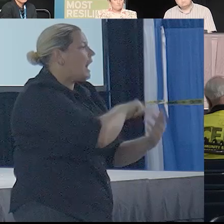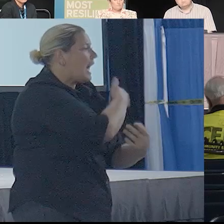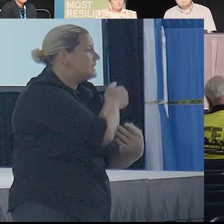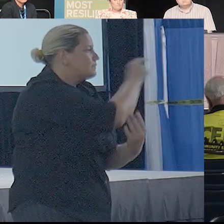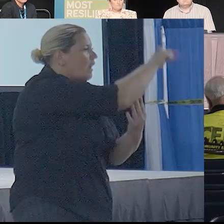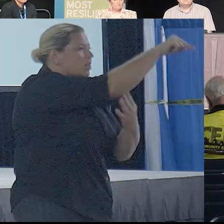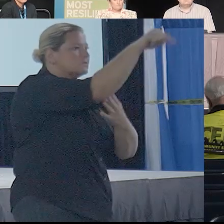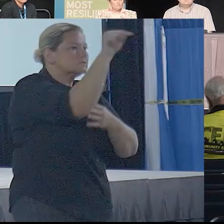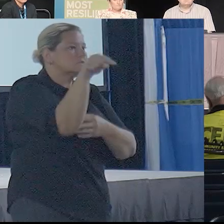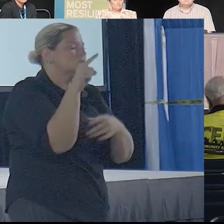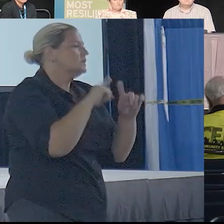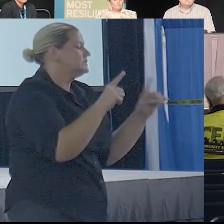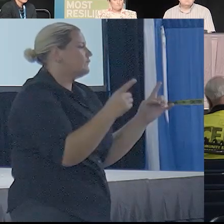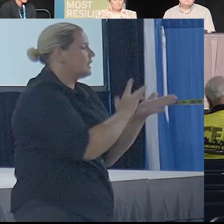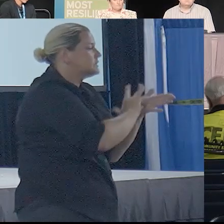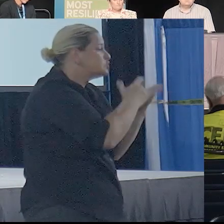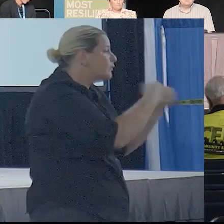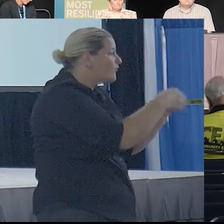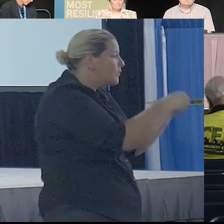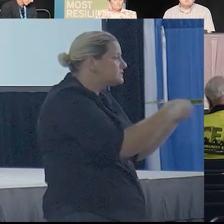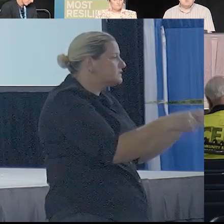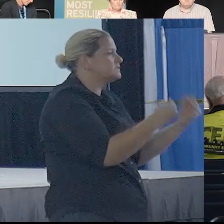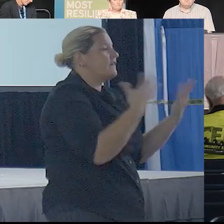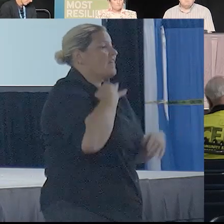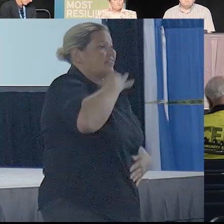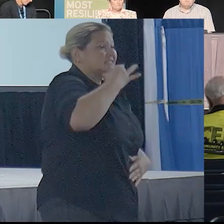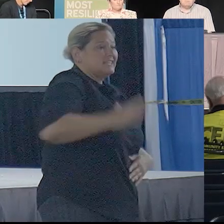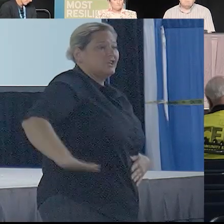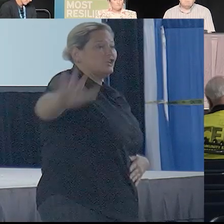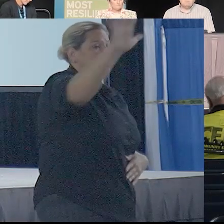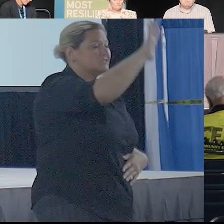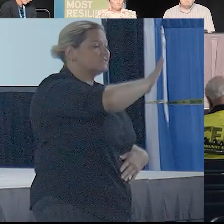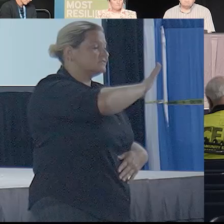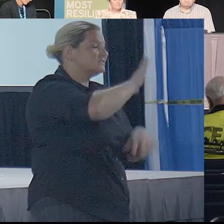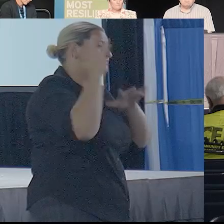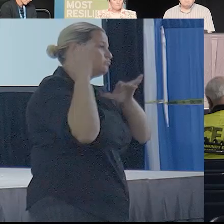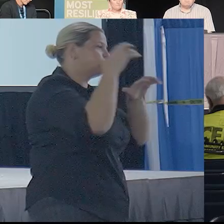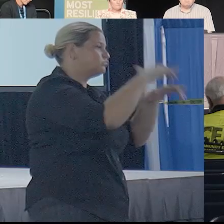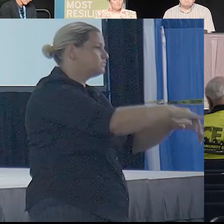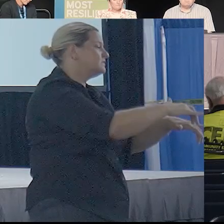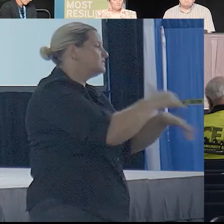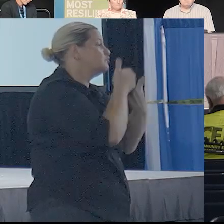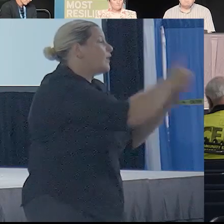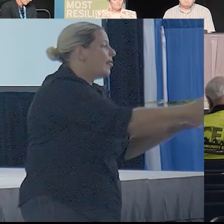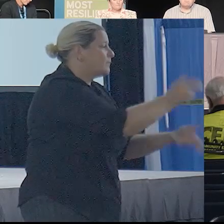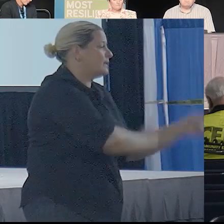of the pharmacies, and volunteers from all over pitched in to be sure that people